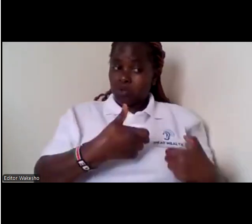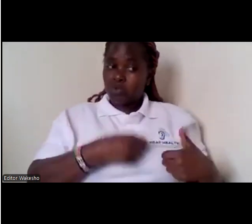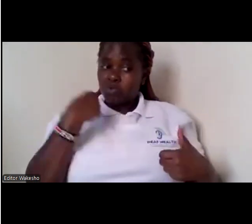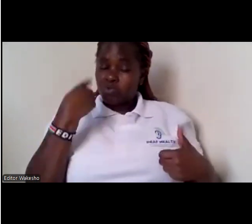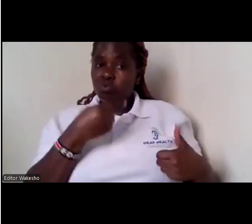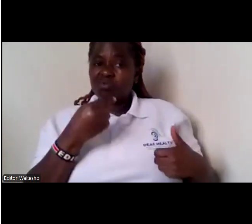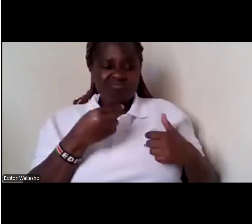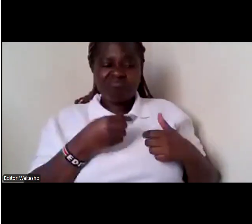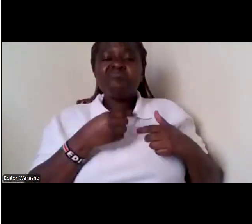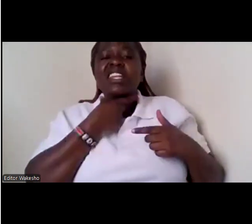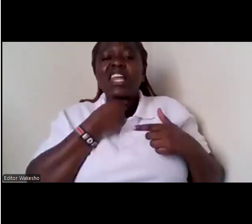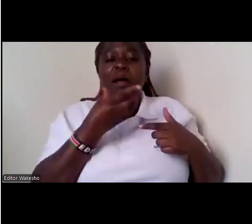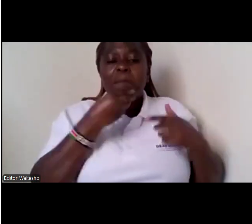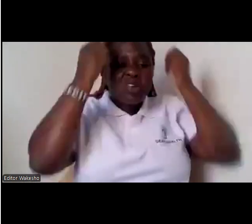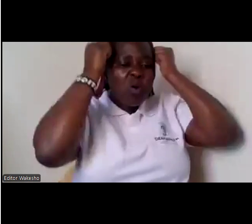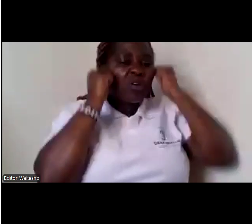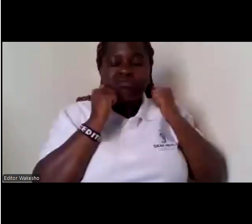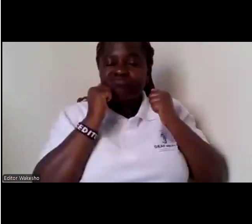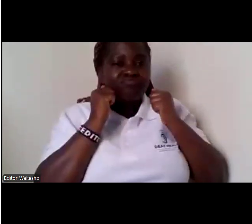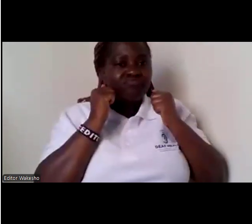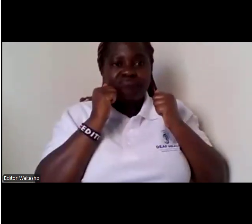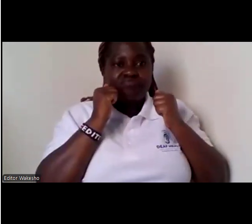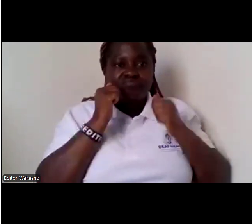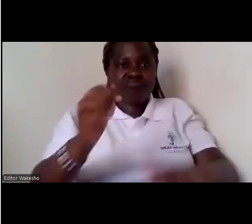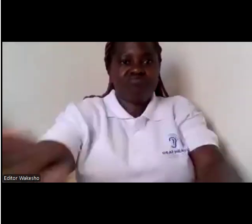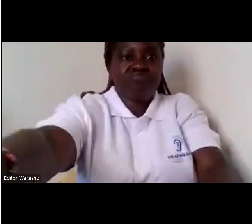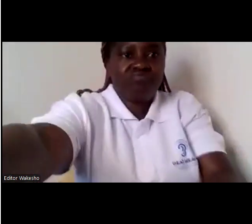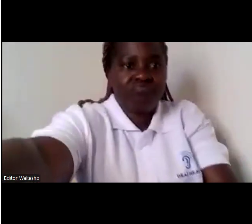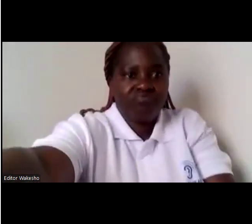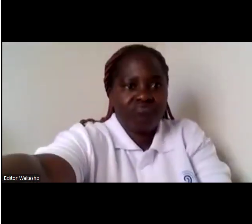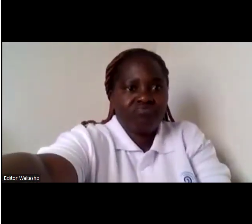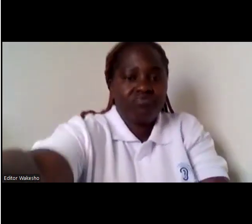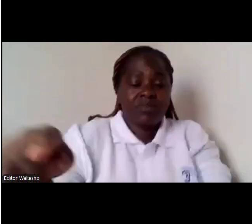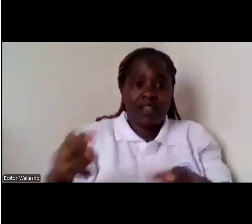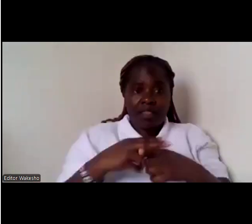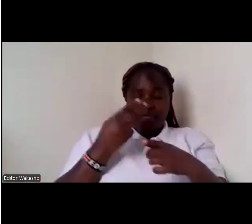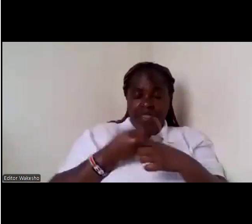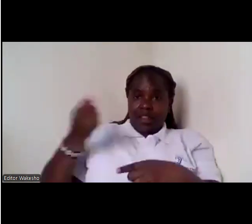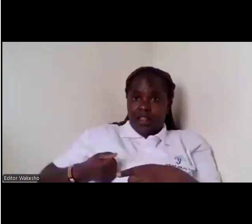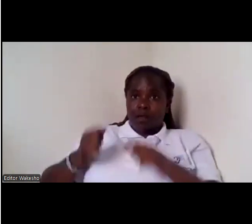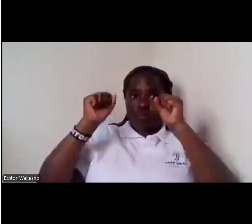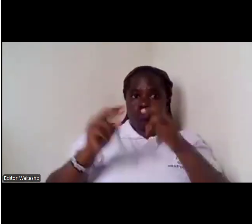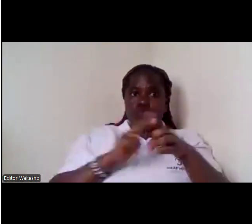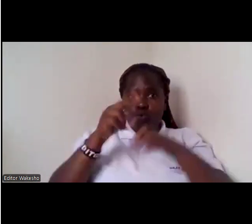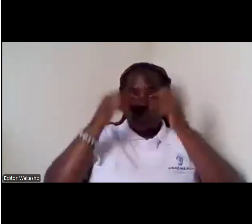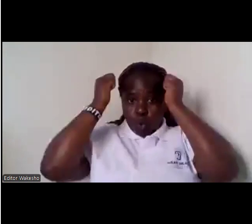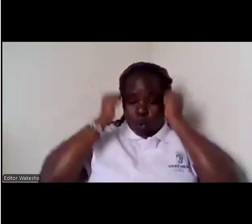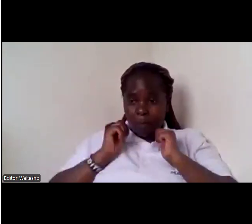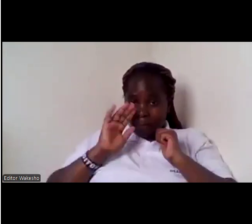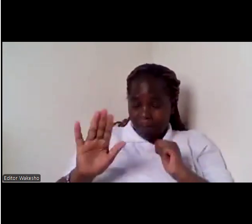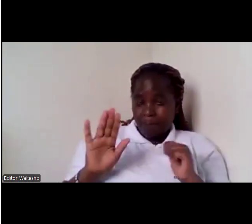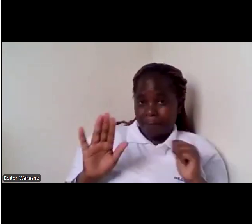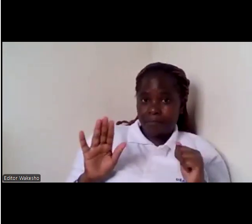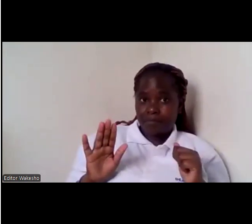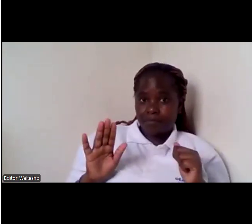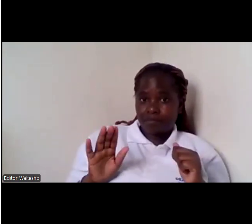male condom, the lady could use the female condom, and as